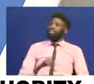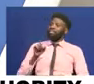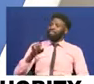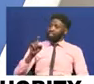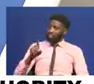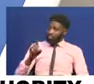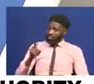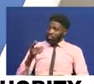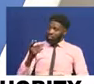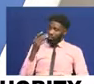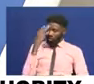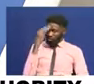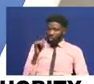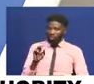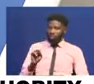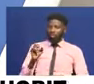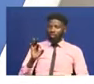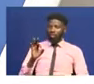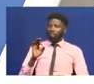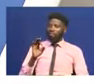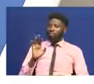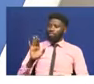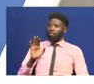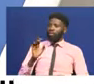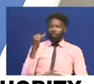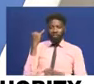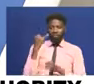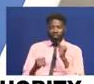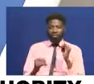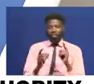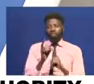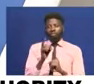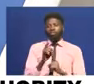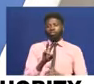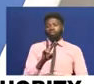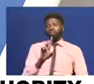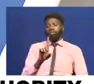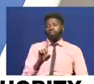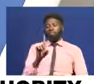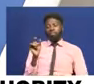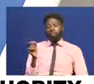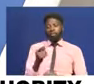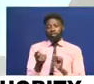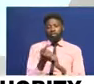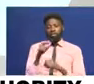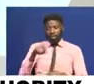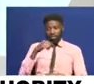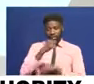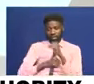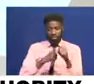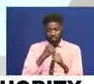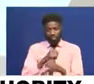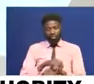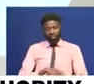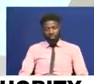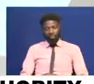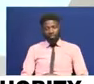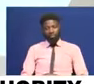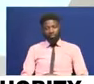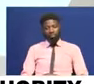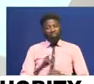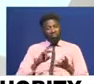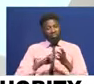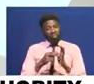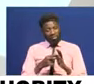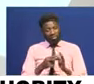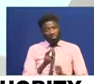the NHIF's mandate expires on the 21st of November this year. And so 22nd of November. Yeah, ideally.